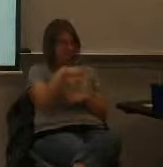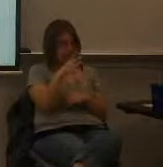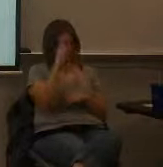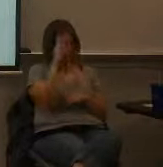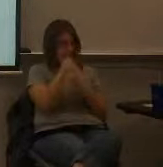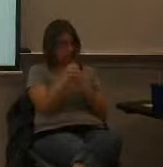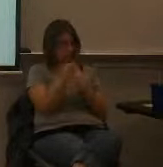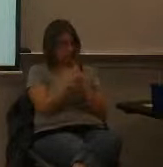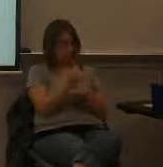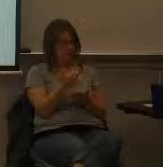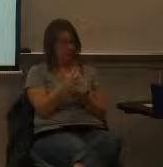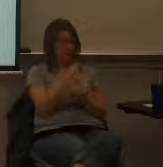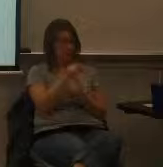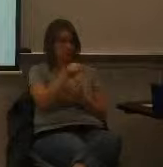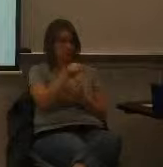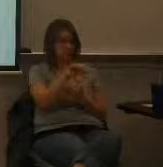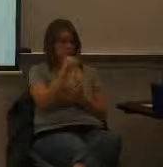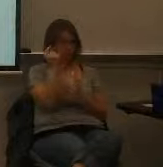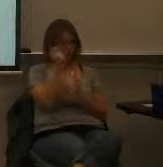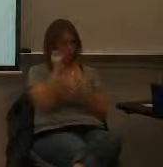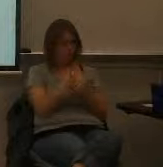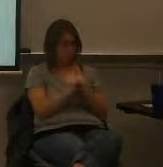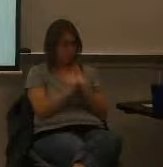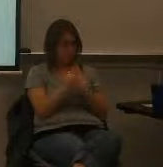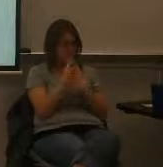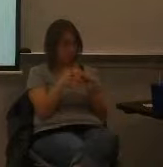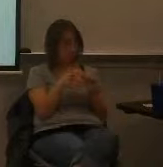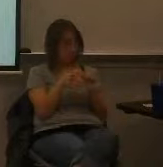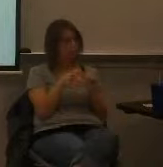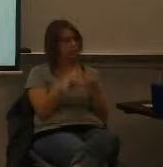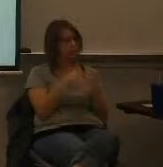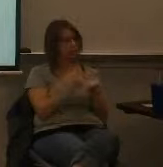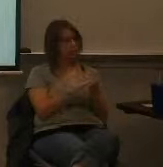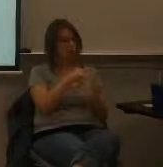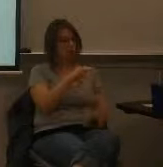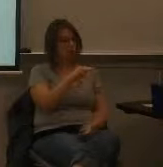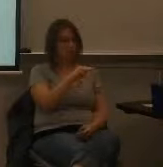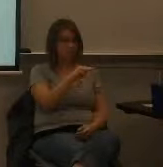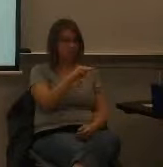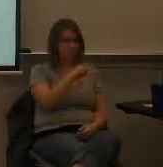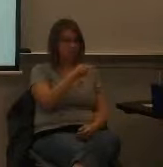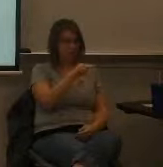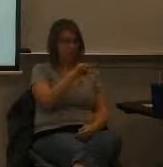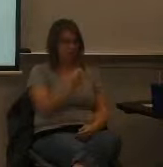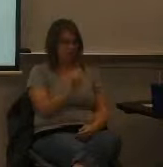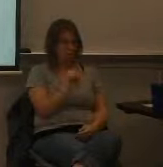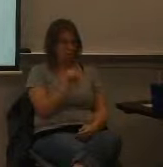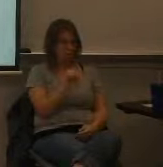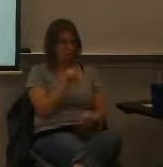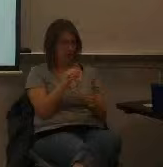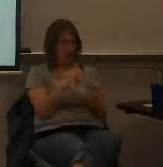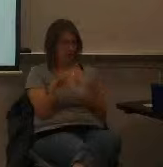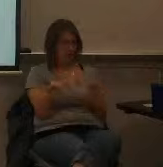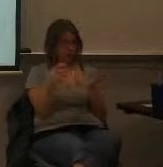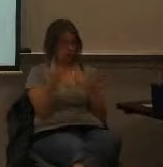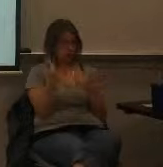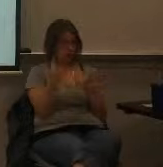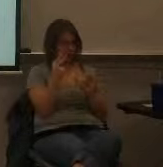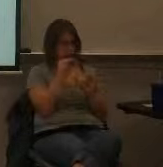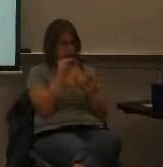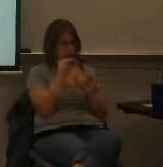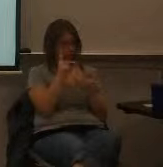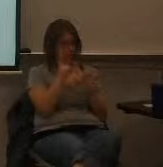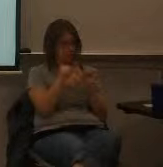this resource ratio theory competition. We talked about this when we talked about the Monod equations and two nutrients and the ability for